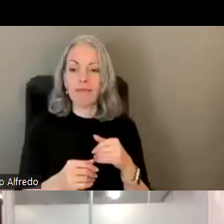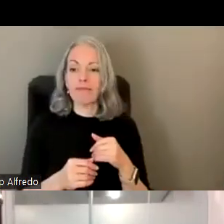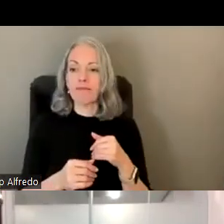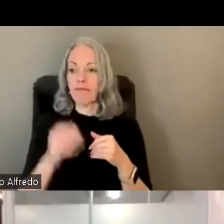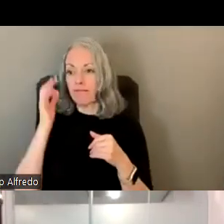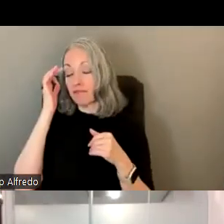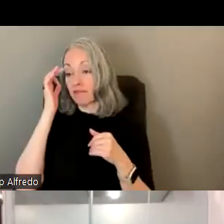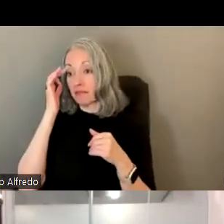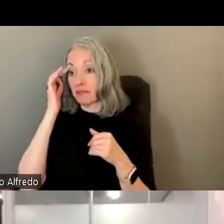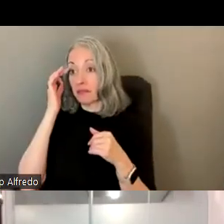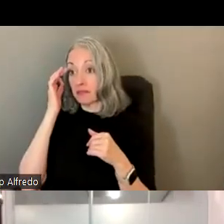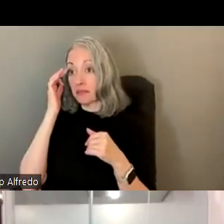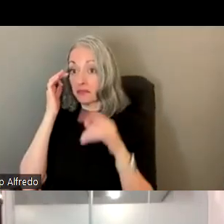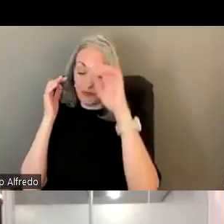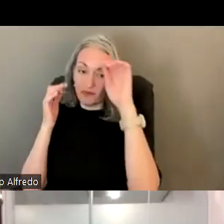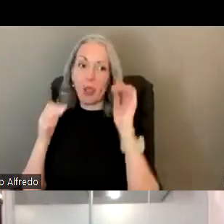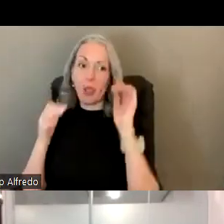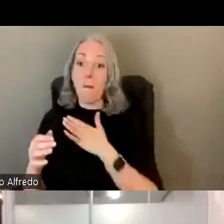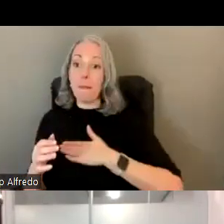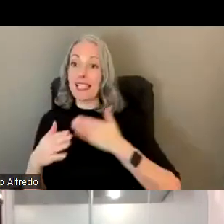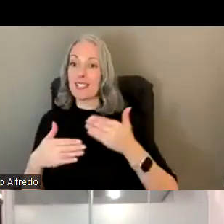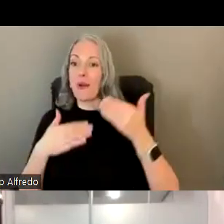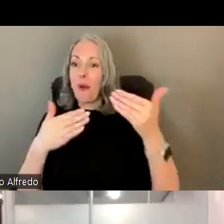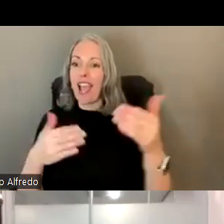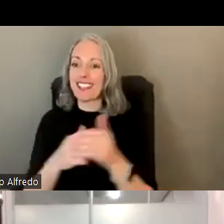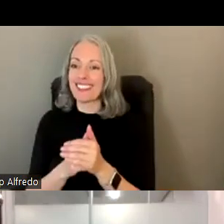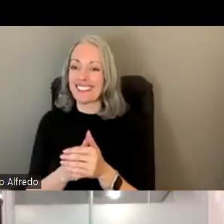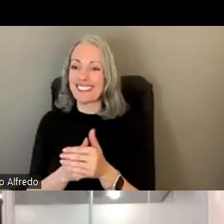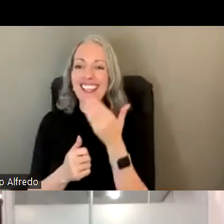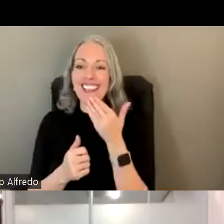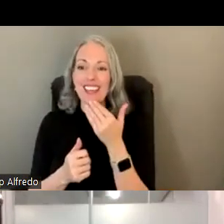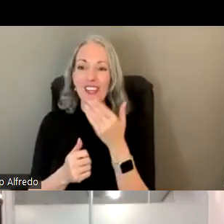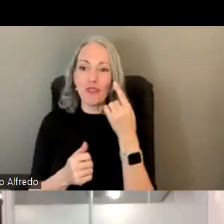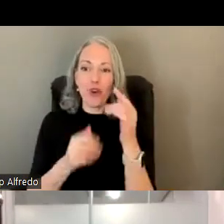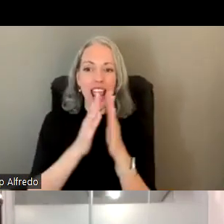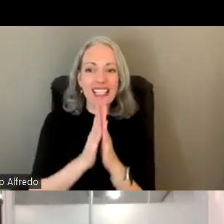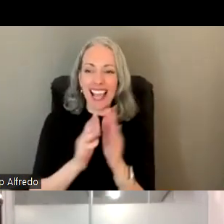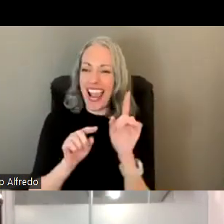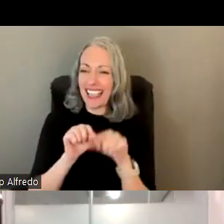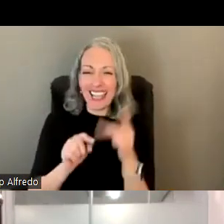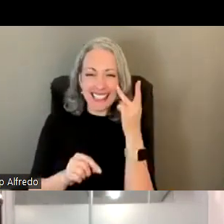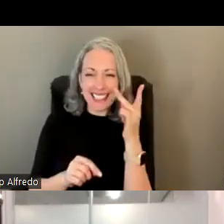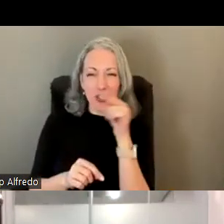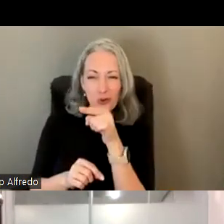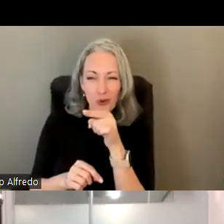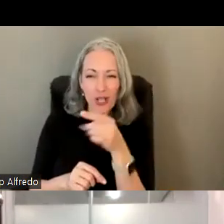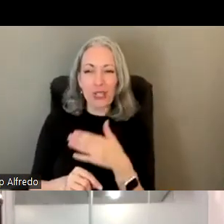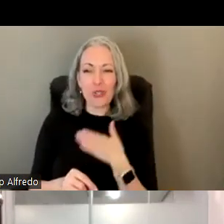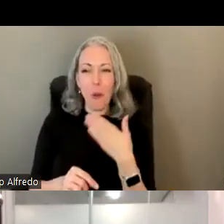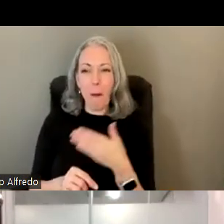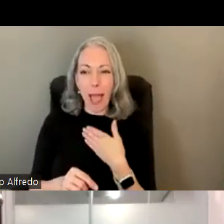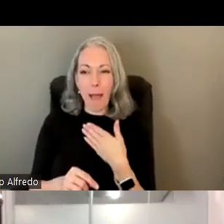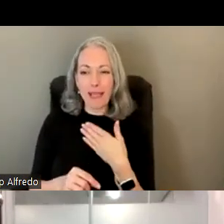Can I talk? Please go ahead. Thank you. Thanks for, it's very hard for me to see you, so I'm grateful when you say, can I